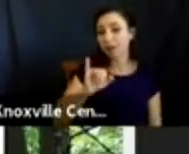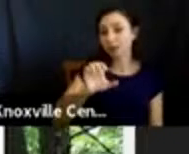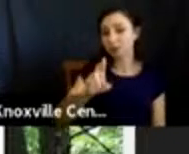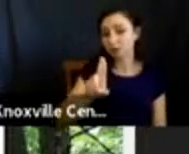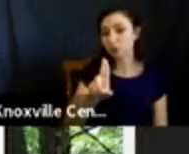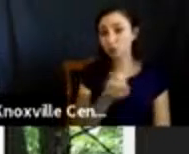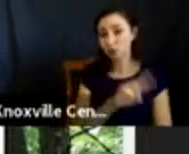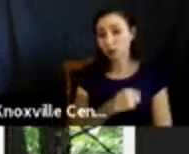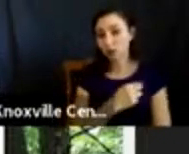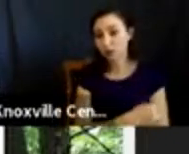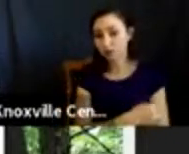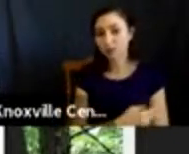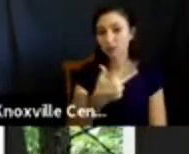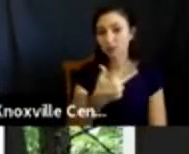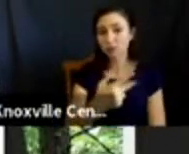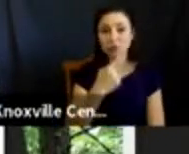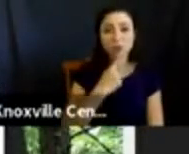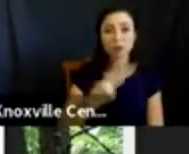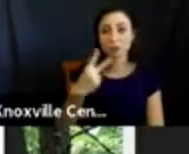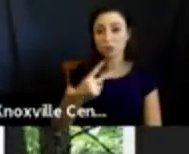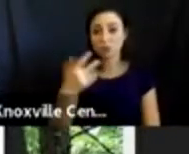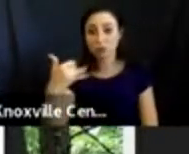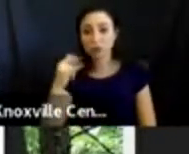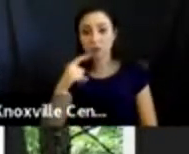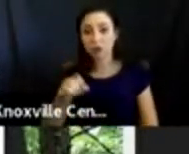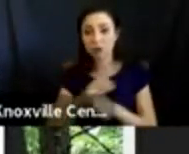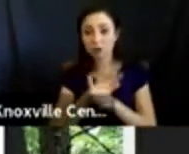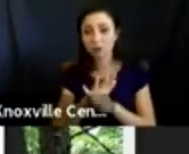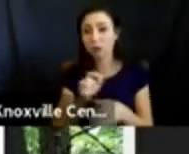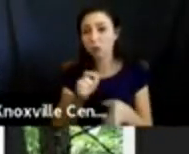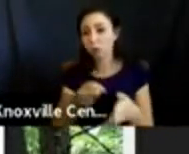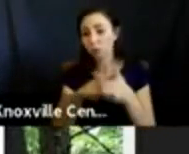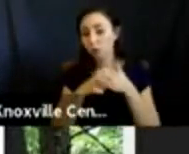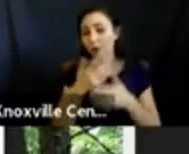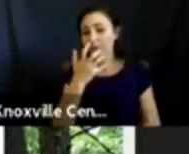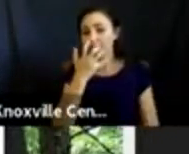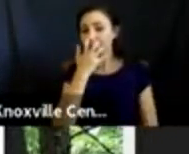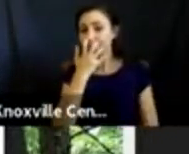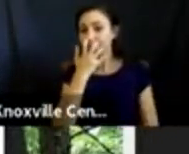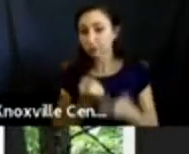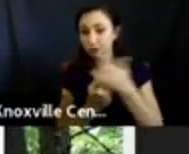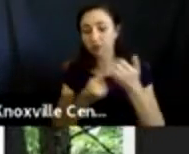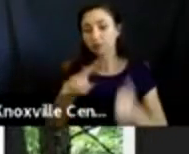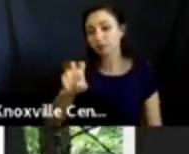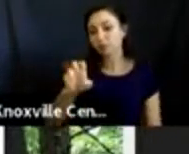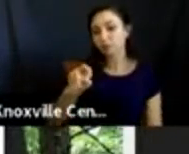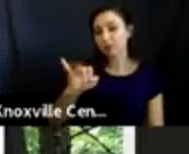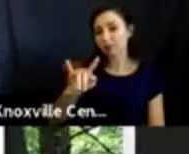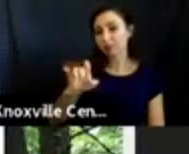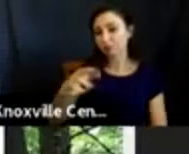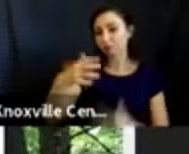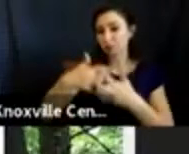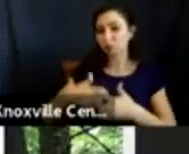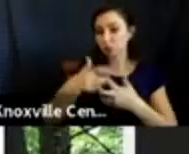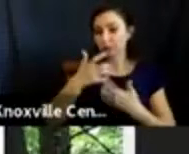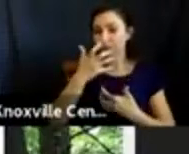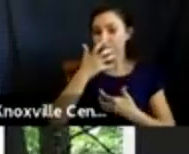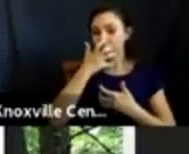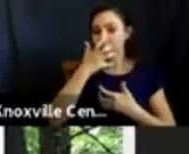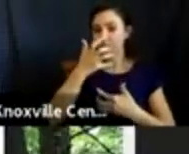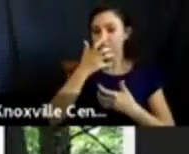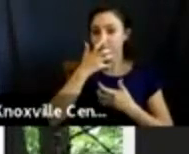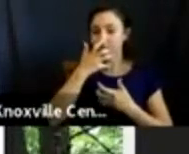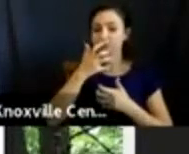2 yellow flags were noted for COVID patients requiring ventilators. These flags are based on our published metrics that